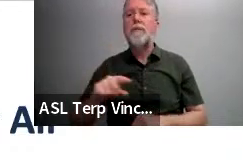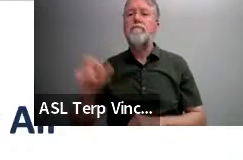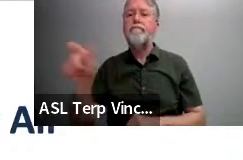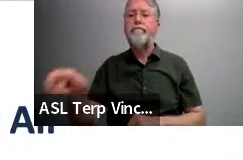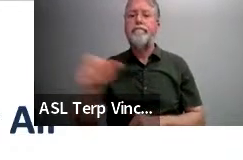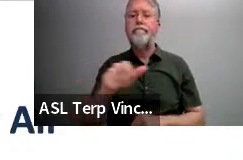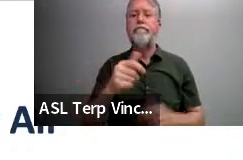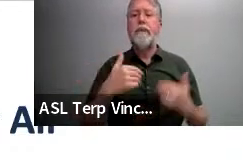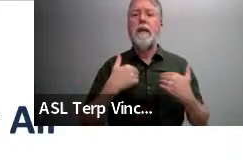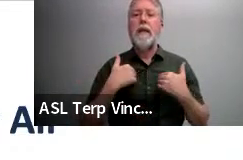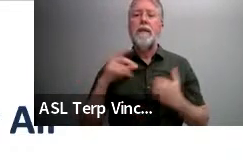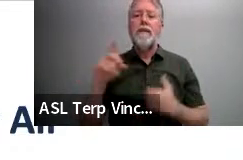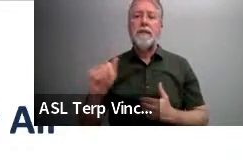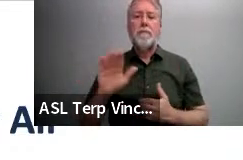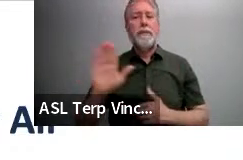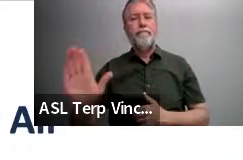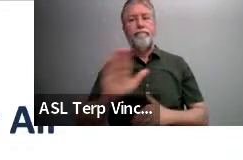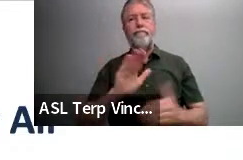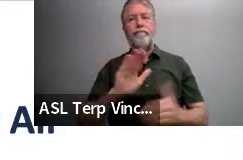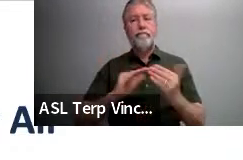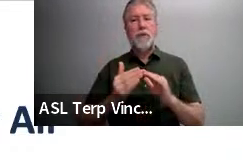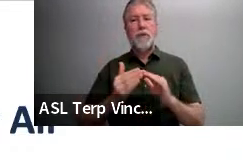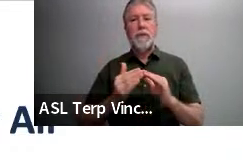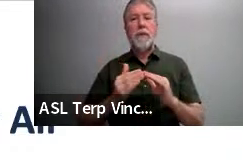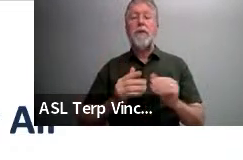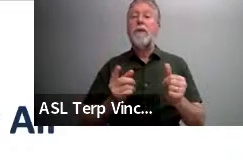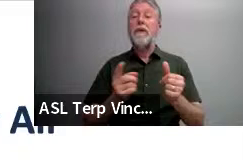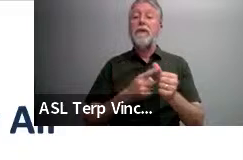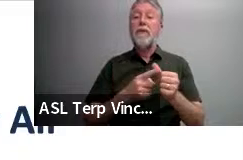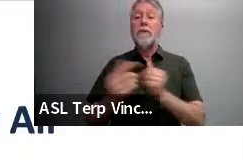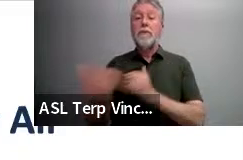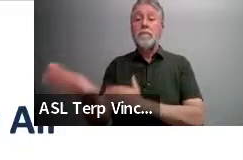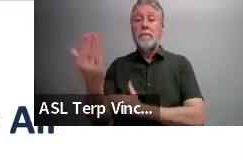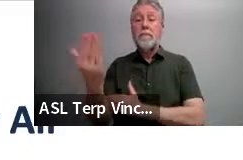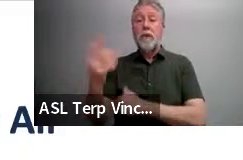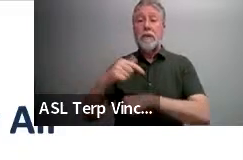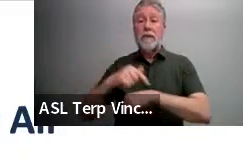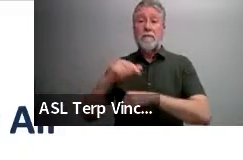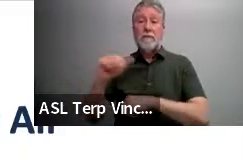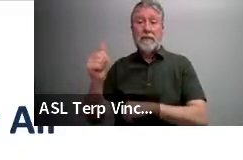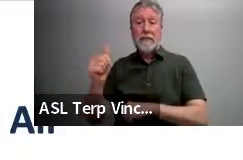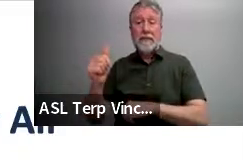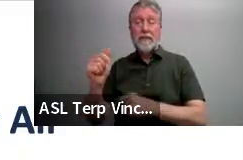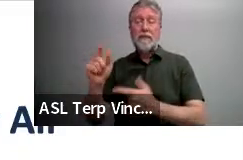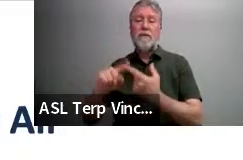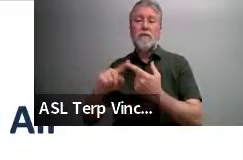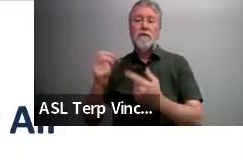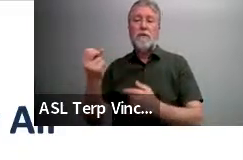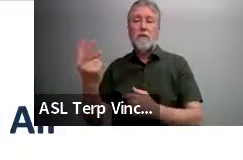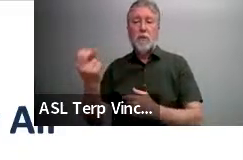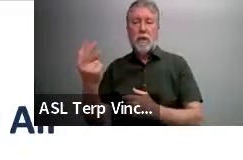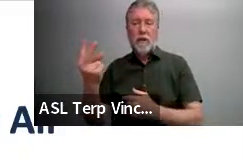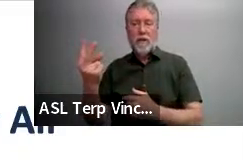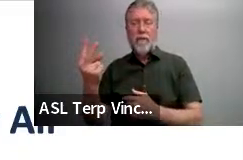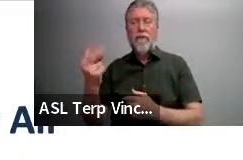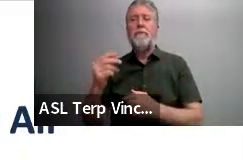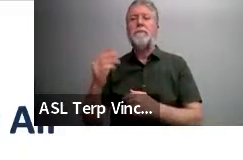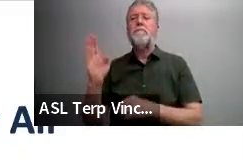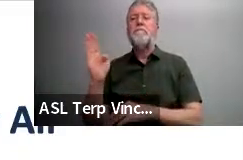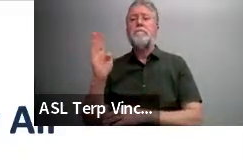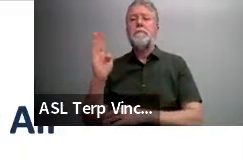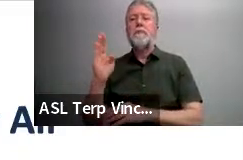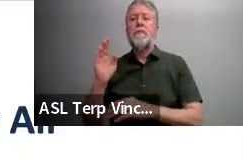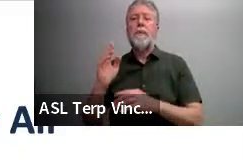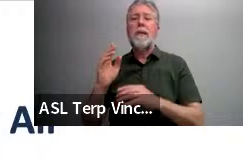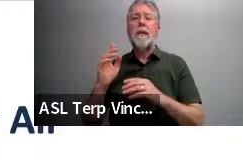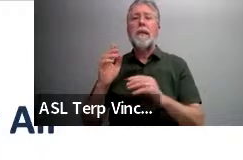host 2 sessions on that day. The first one will be at 10 to 12 a.m., probably more effective for